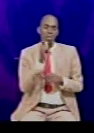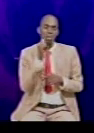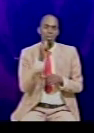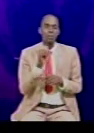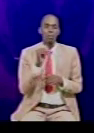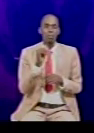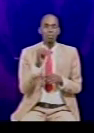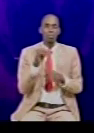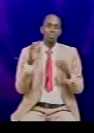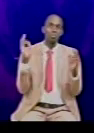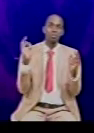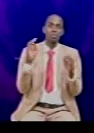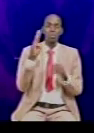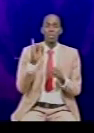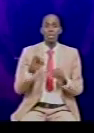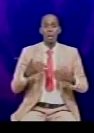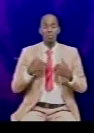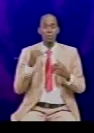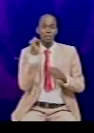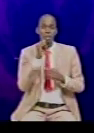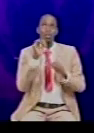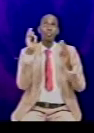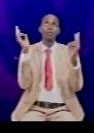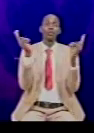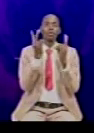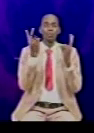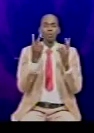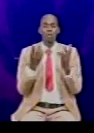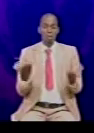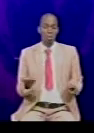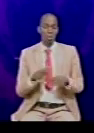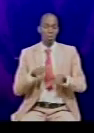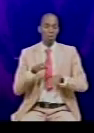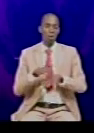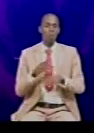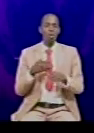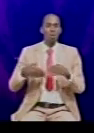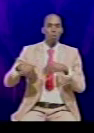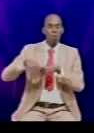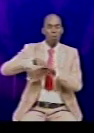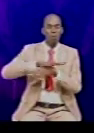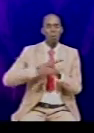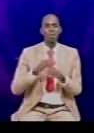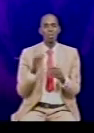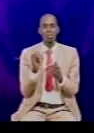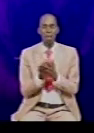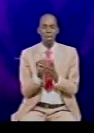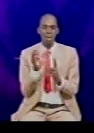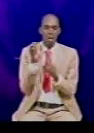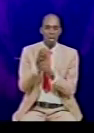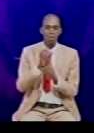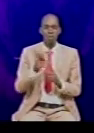victorious life here on earth over besetting sins and lukewarmness.